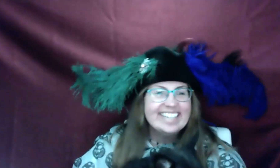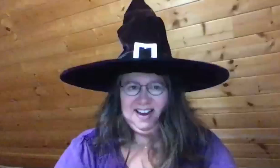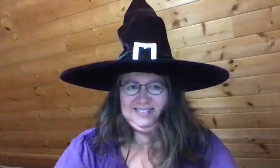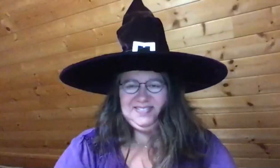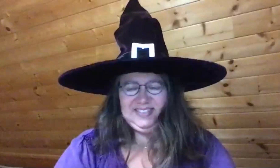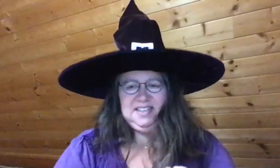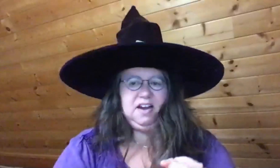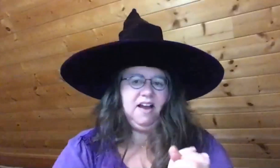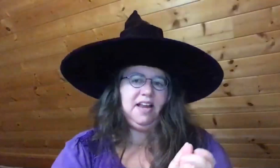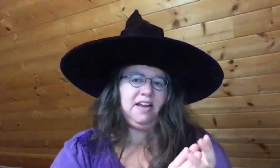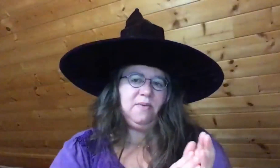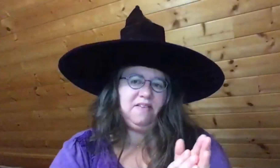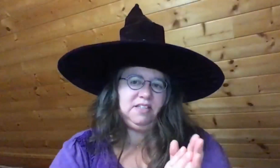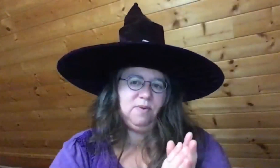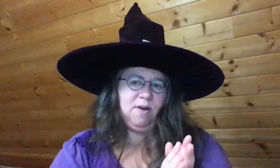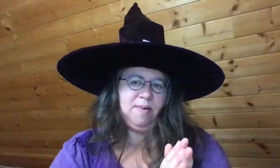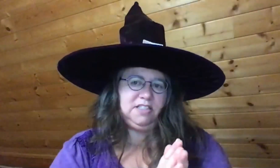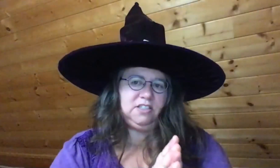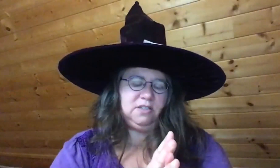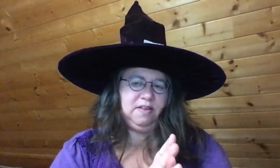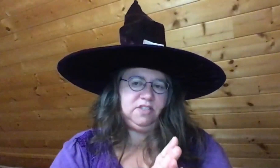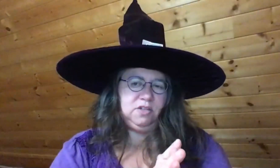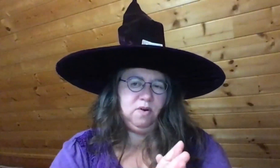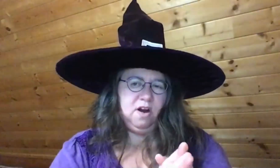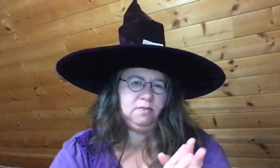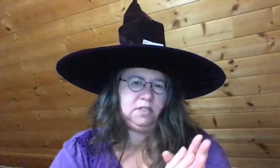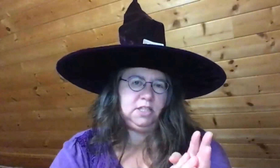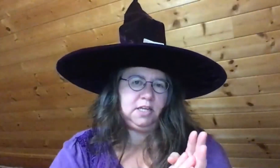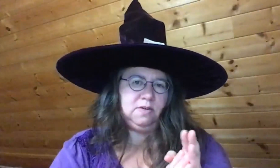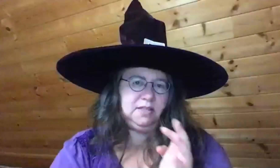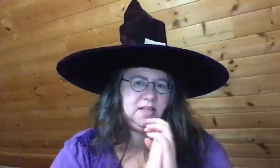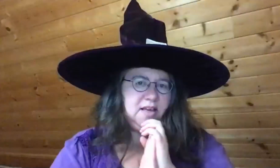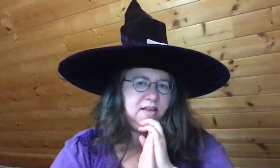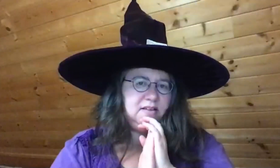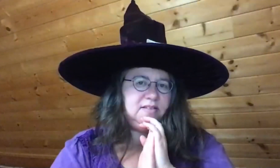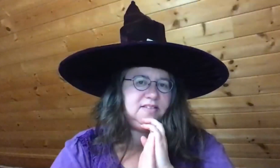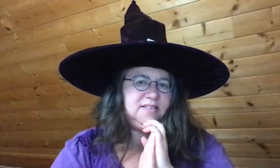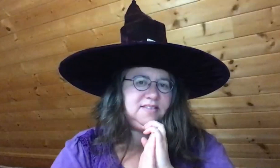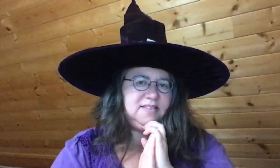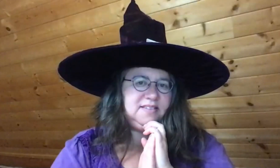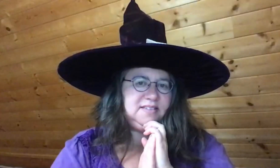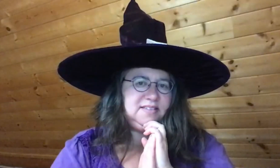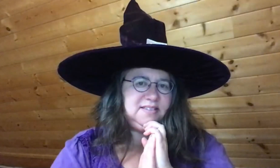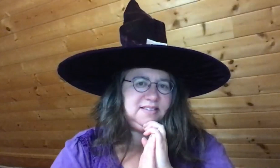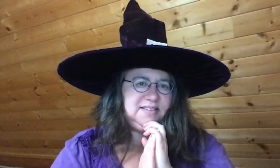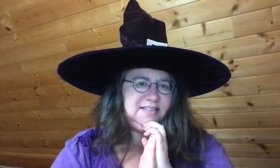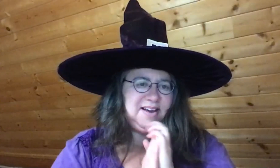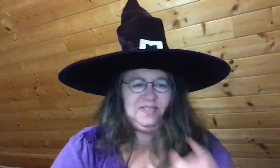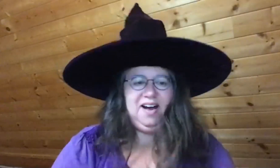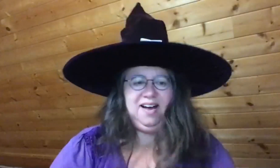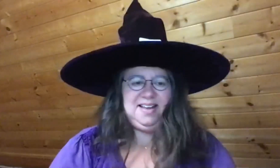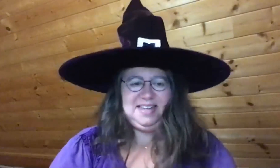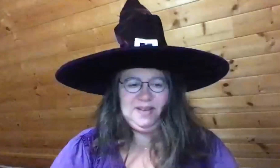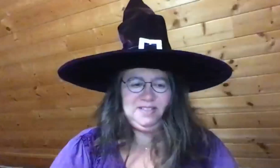That's great. All right. I know we have at least one more practitioner. Do we have two more? I'm trying to think who else. Oh,